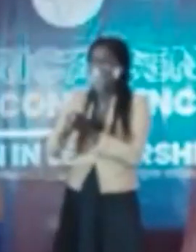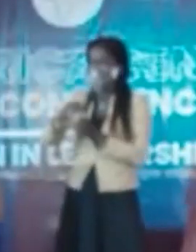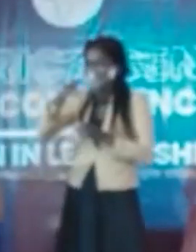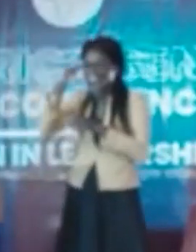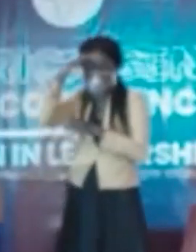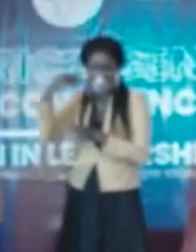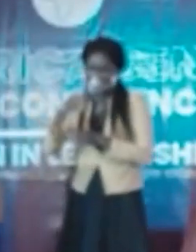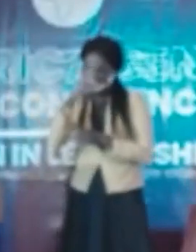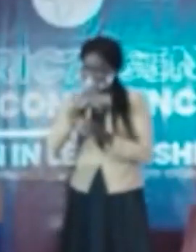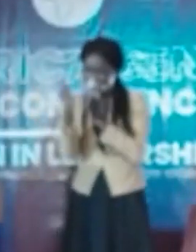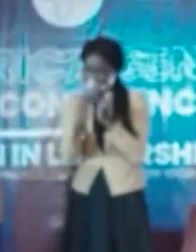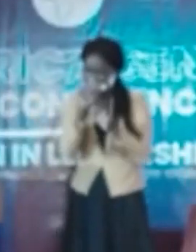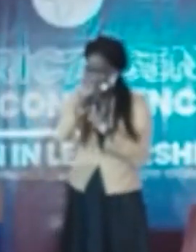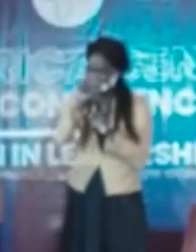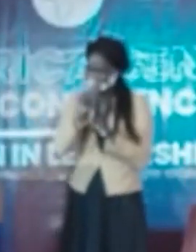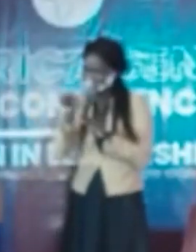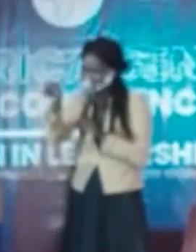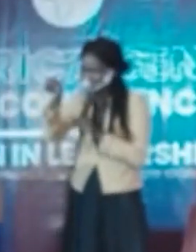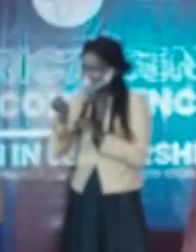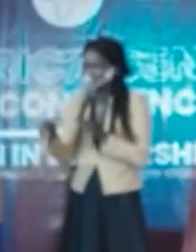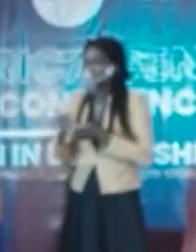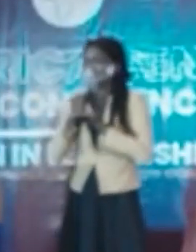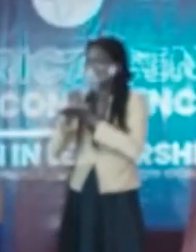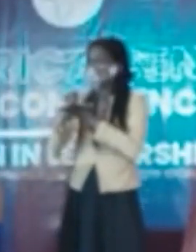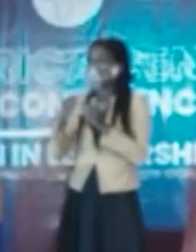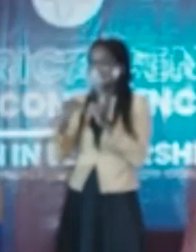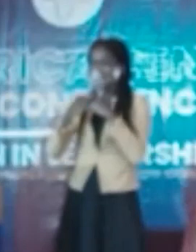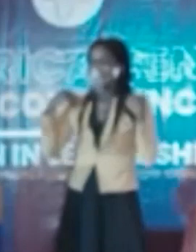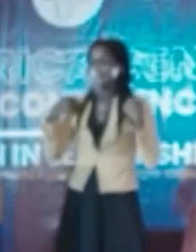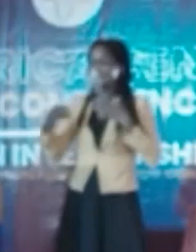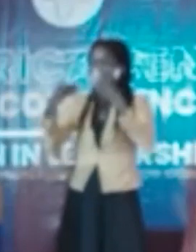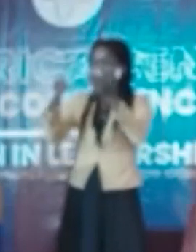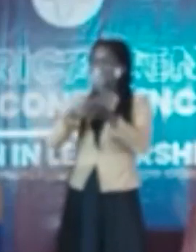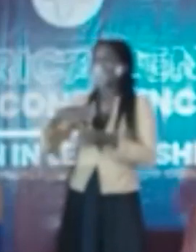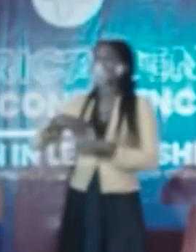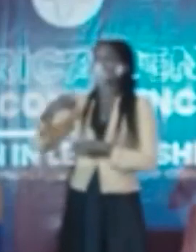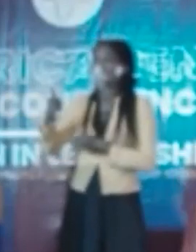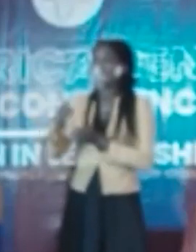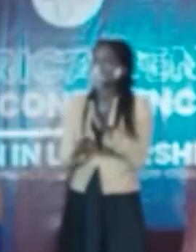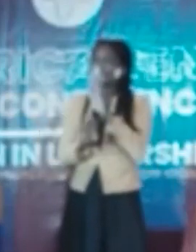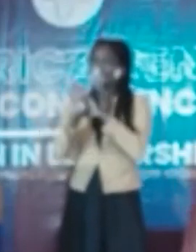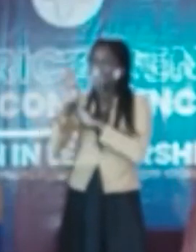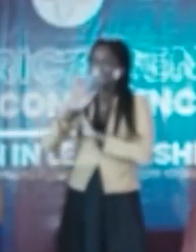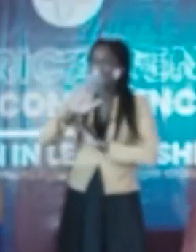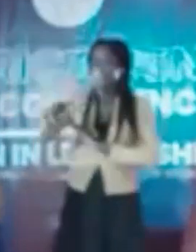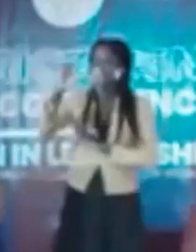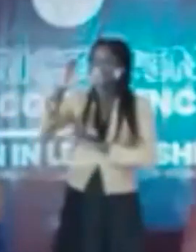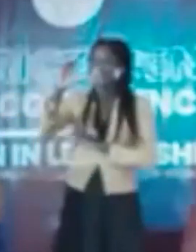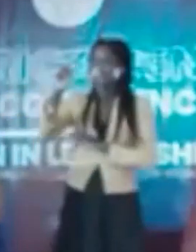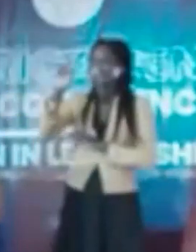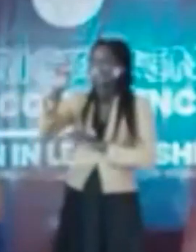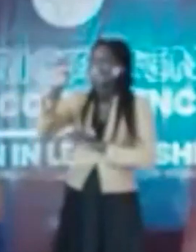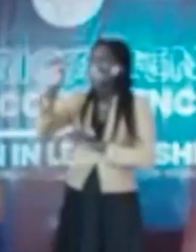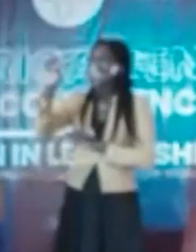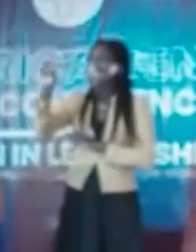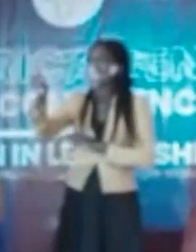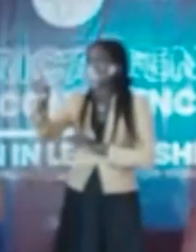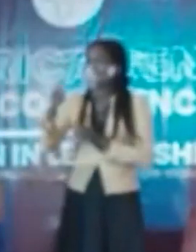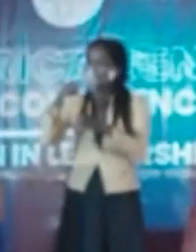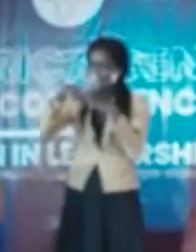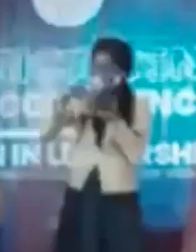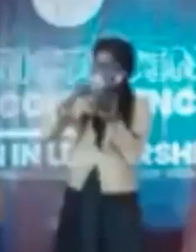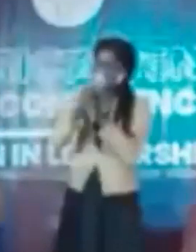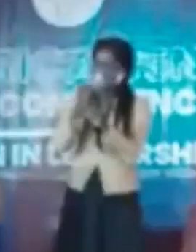at giving women more opportunities to grow their careers and impact both within the bank and in